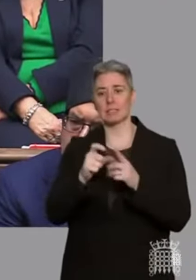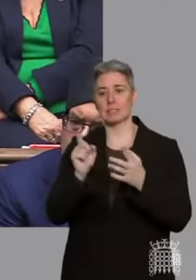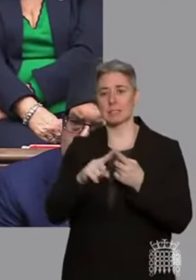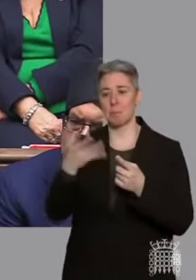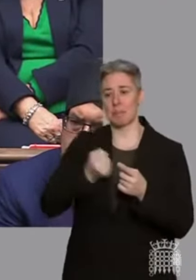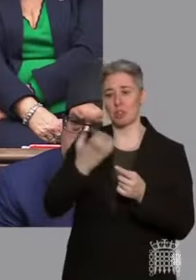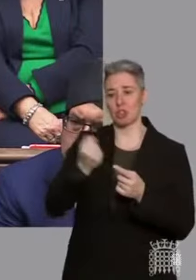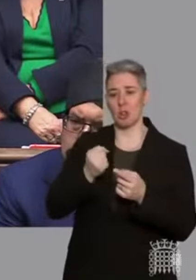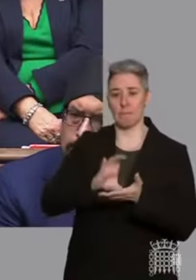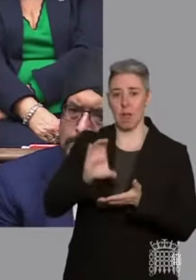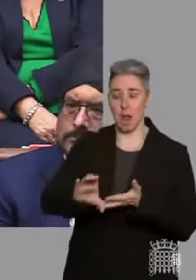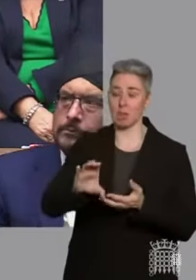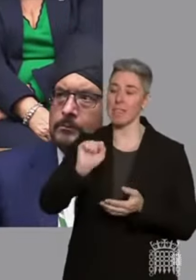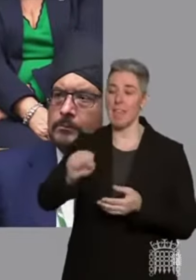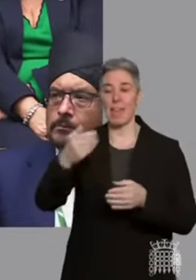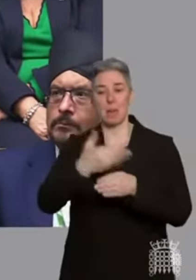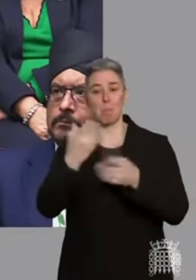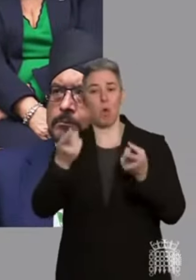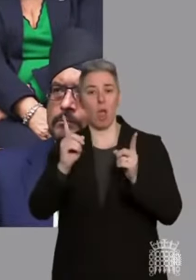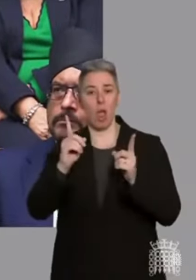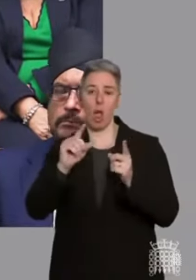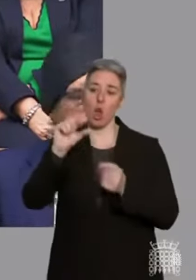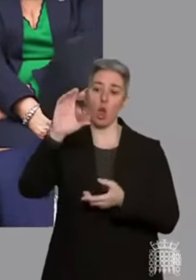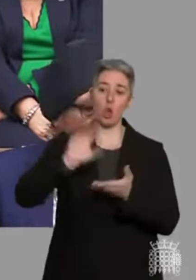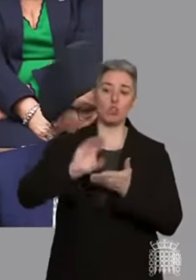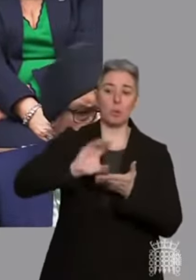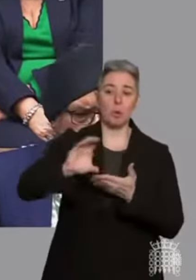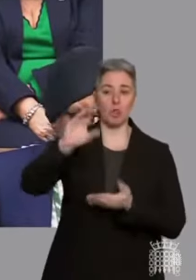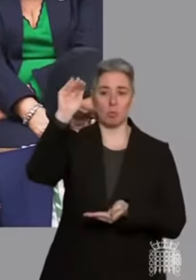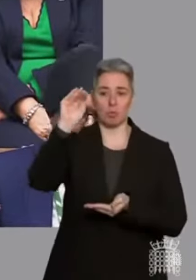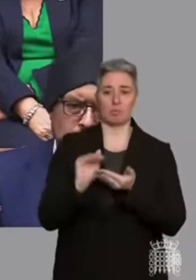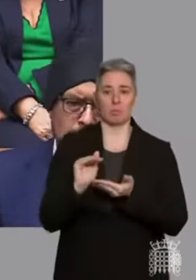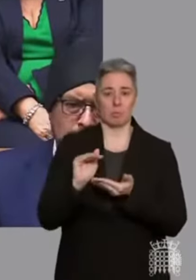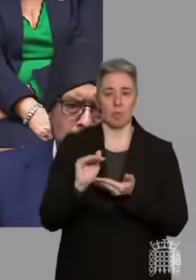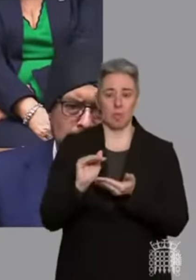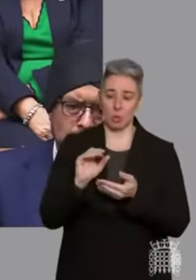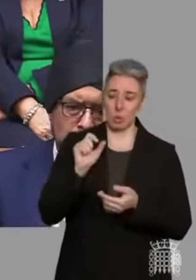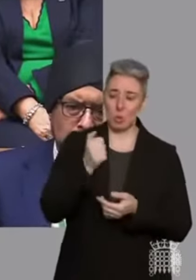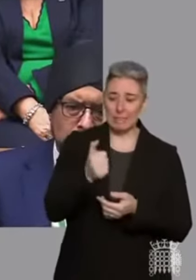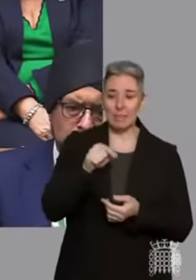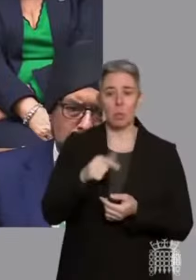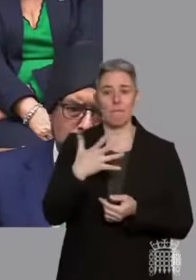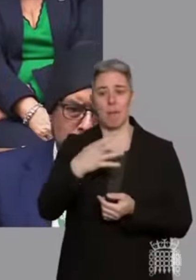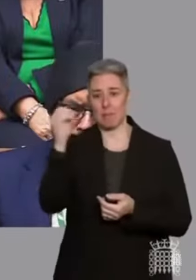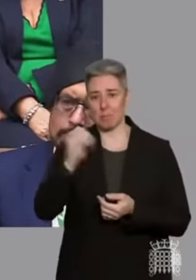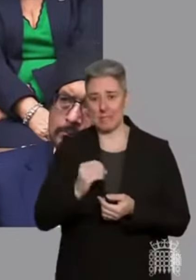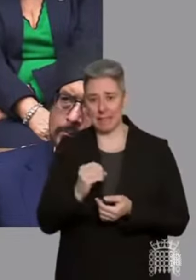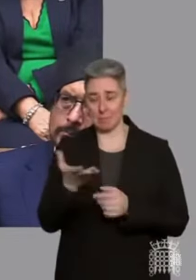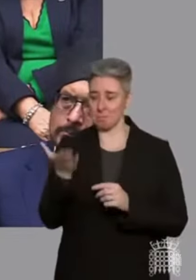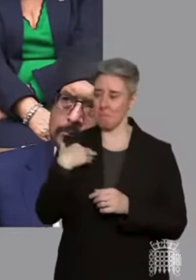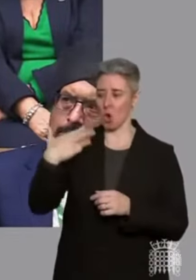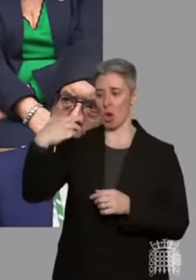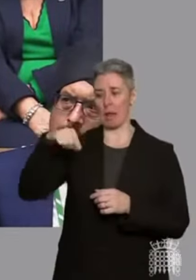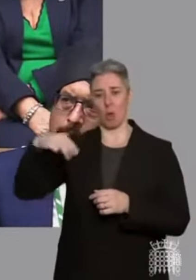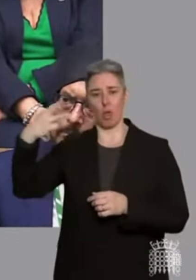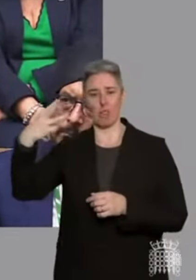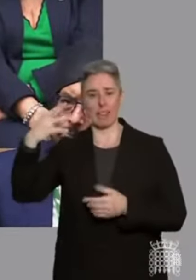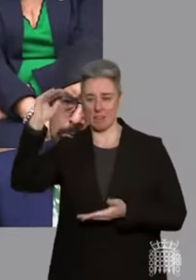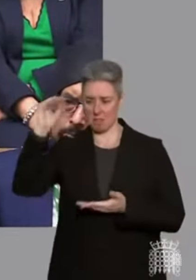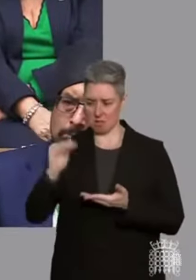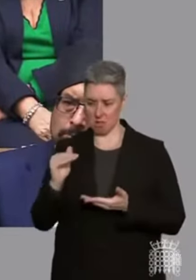to 6.5%. Does the Prime Minister agree with me that instead of taking money out of workers'